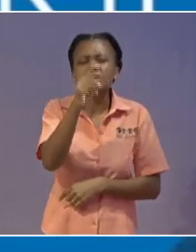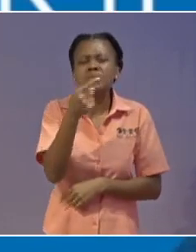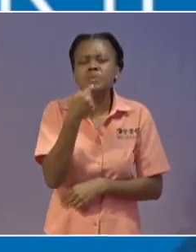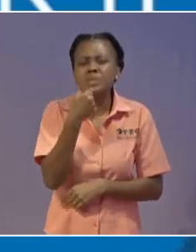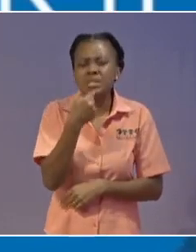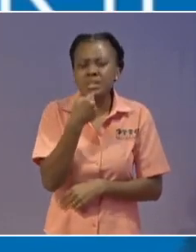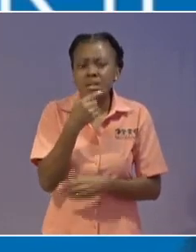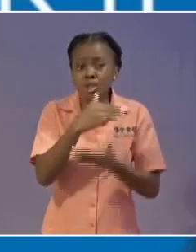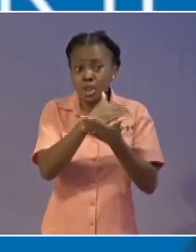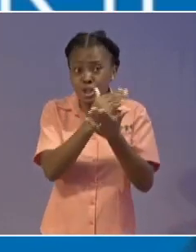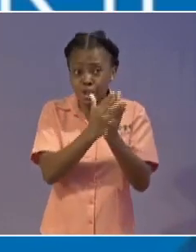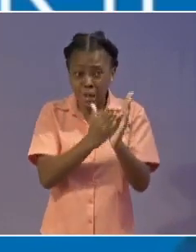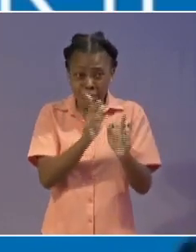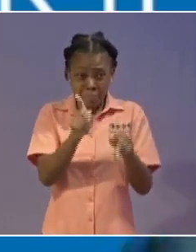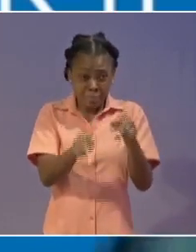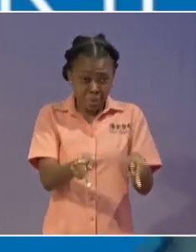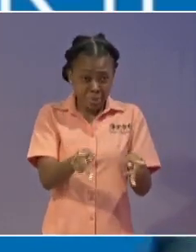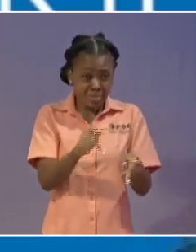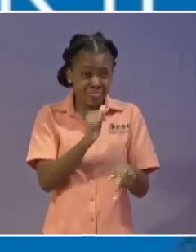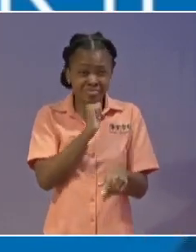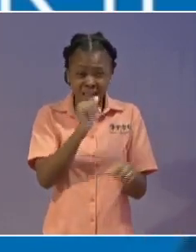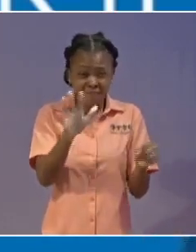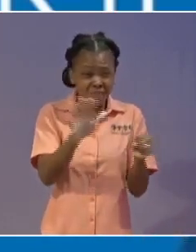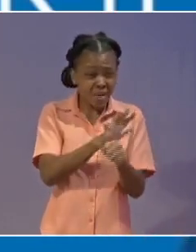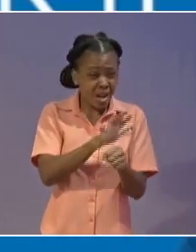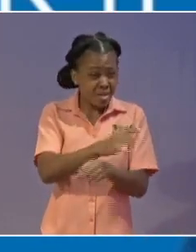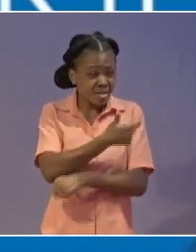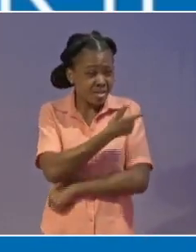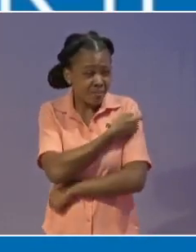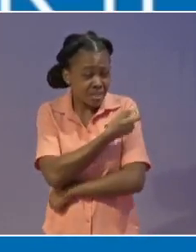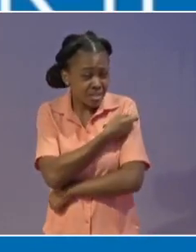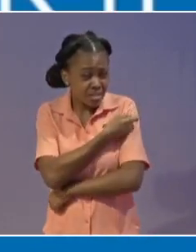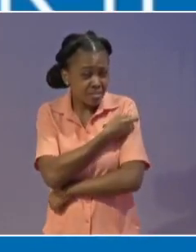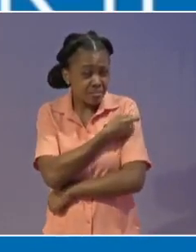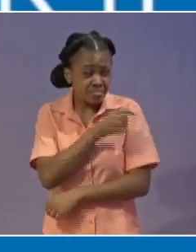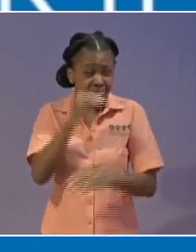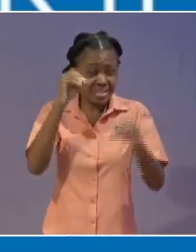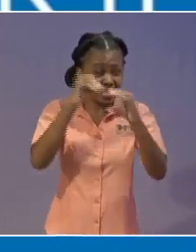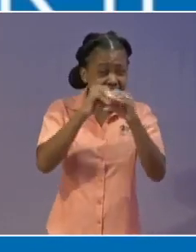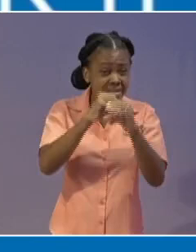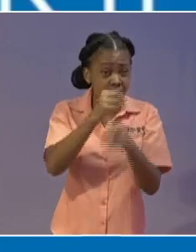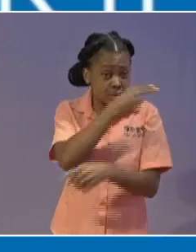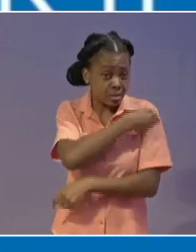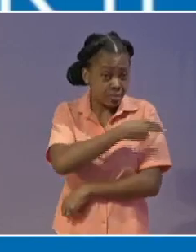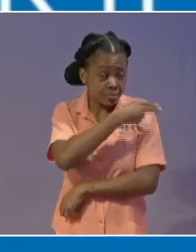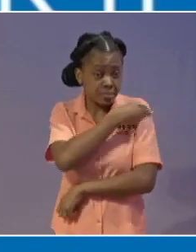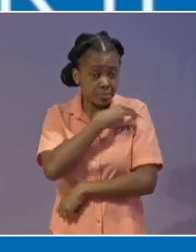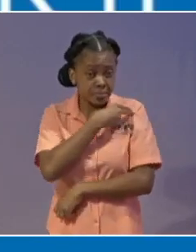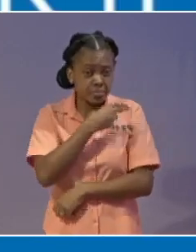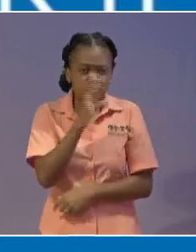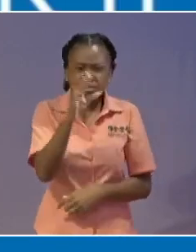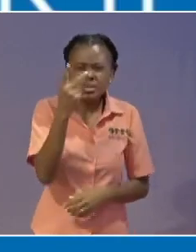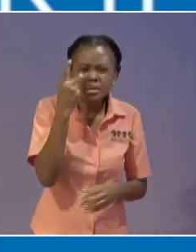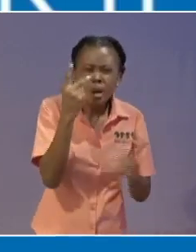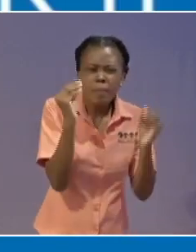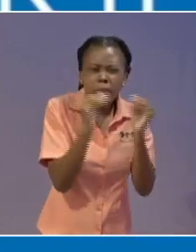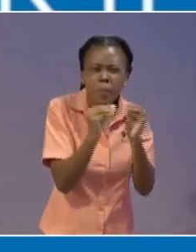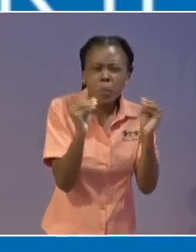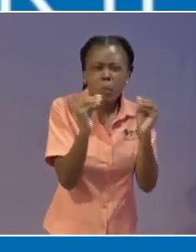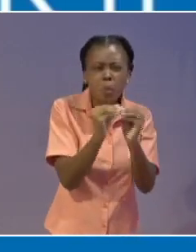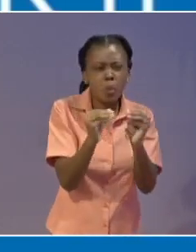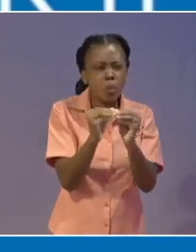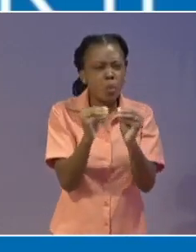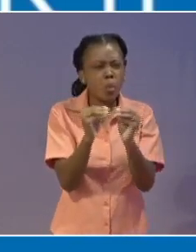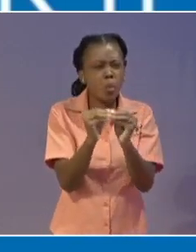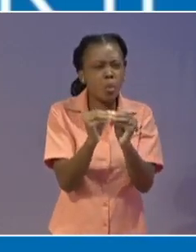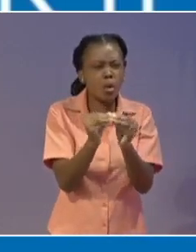people who are not fully vaccinated, who are in hospital, for example, are you seeing more of them who have